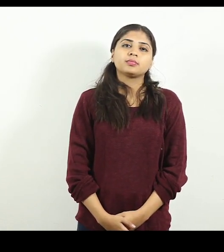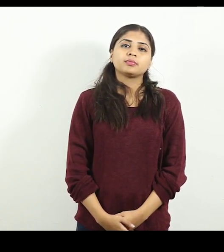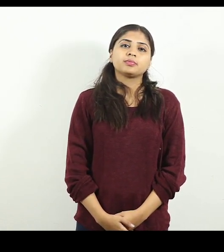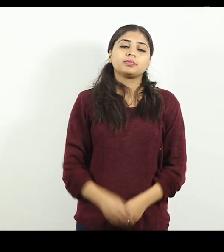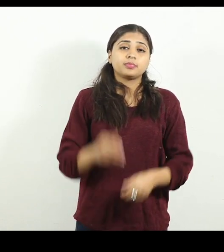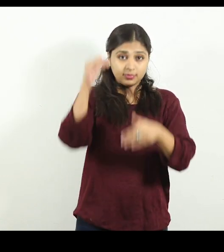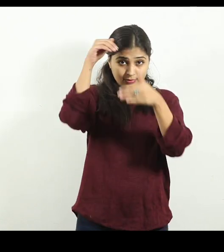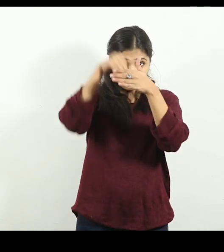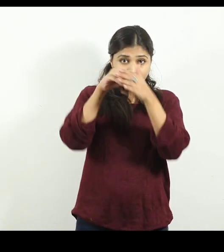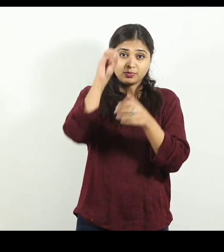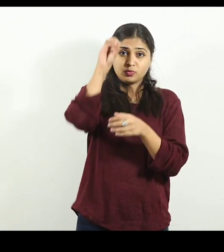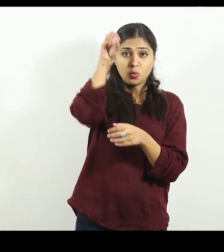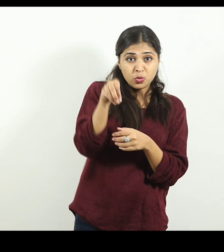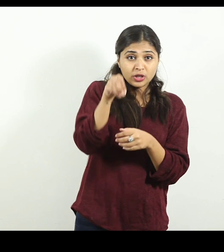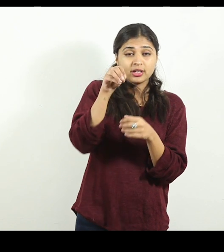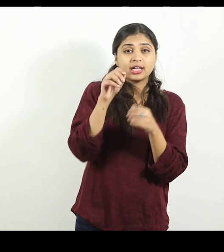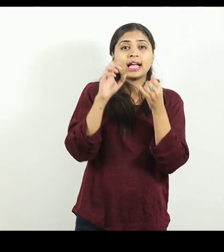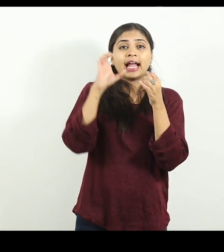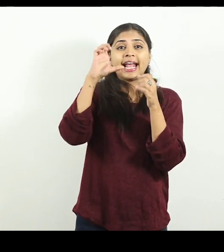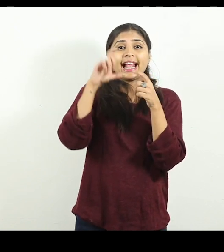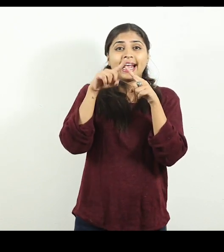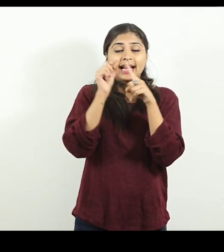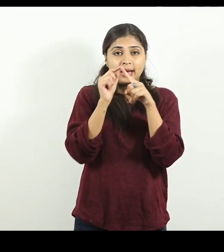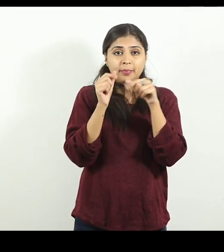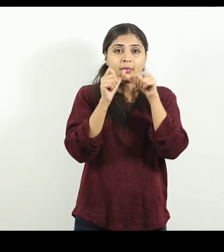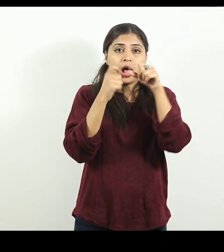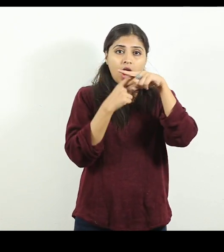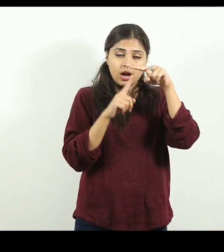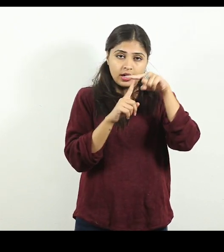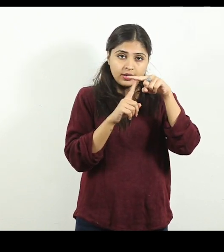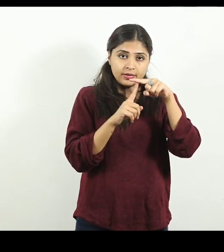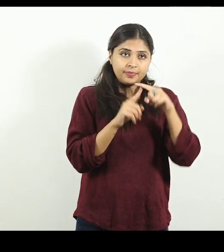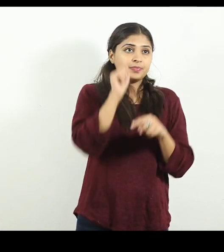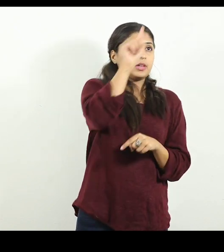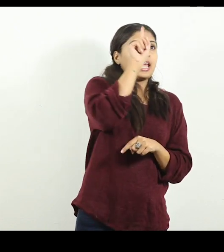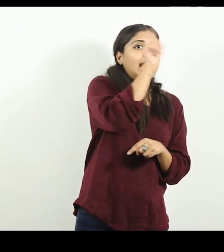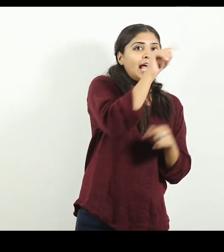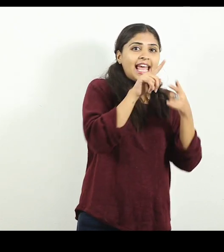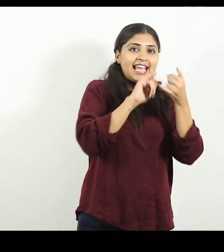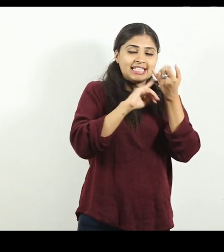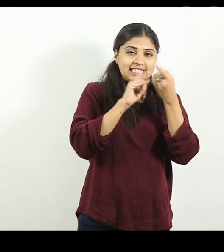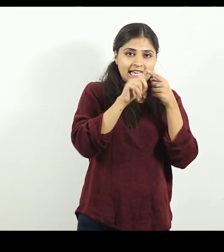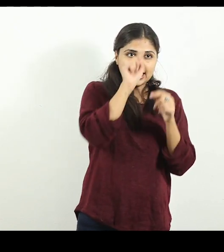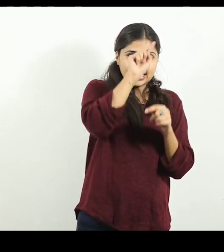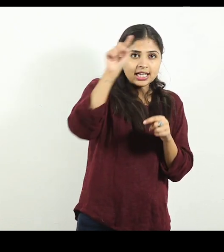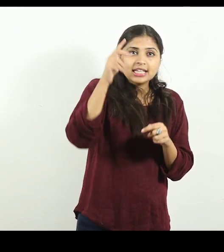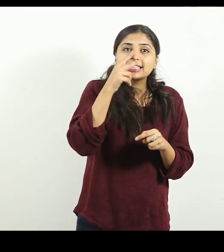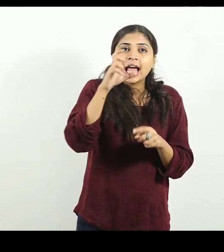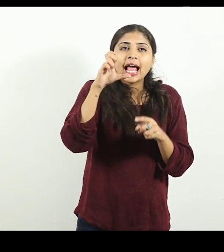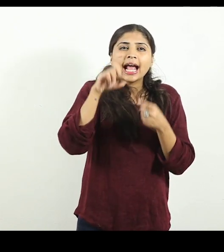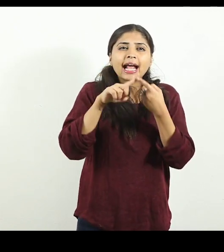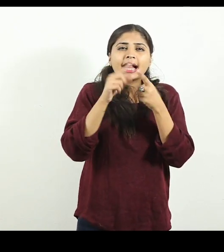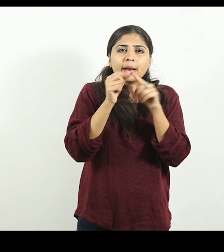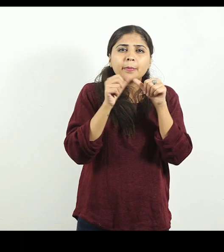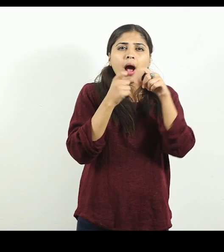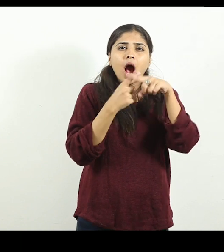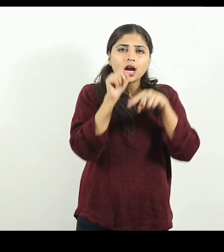Insert clip art. On the Insert tab, in the Illustration group, click Clip Art.